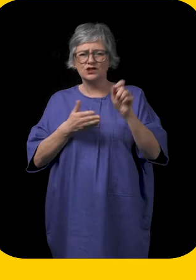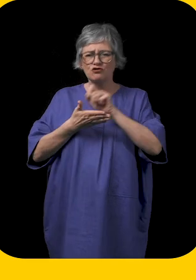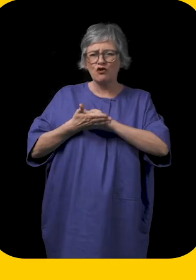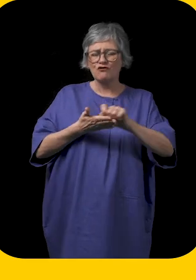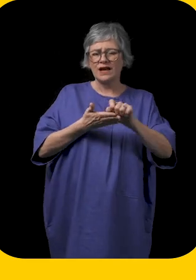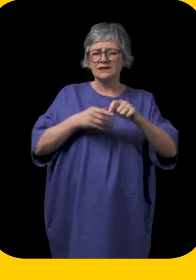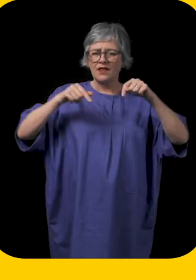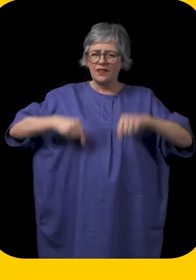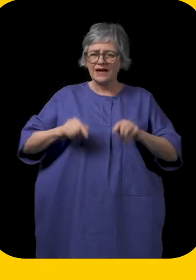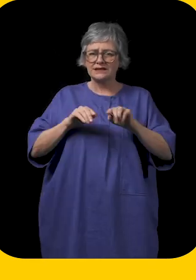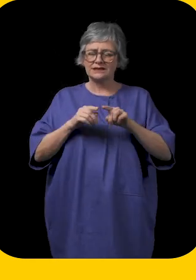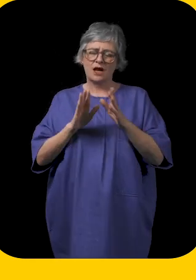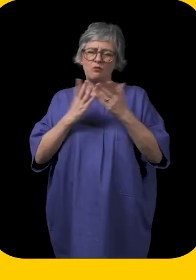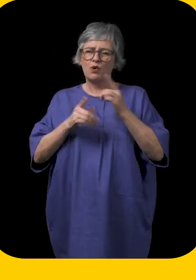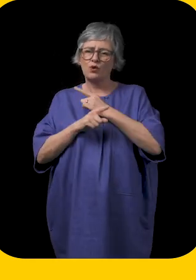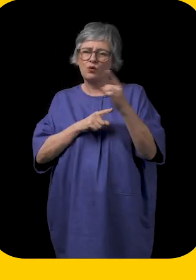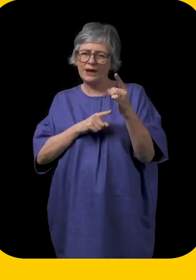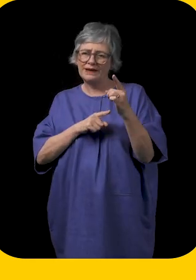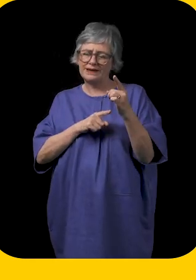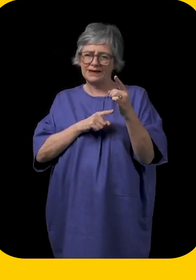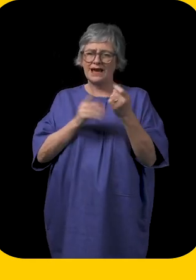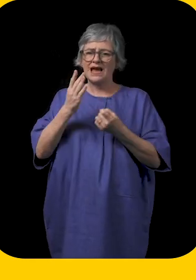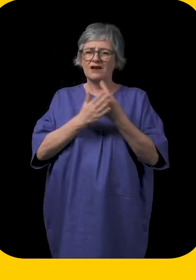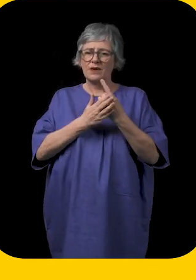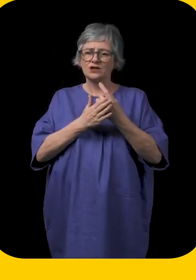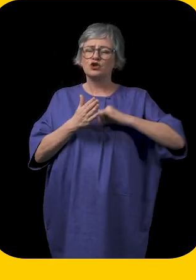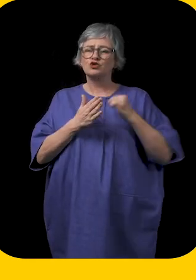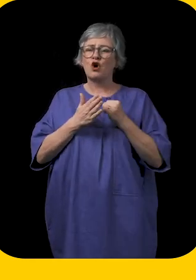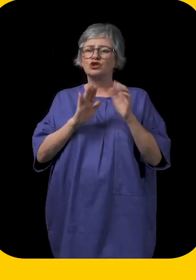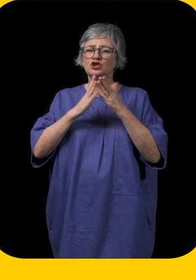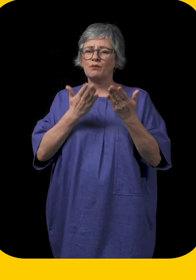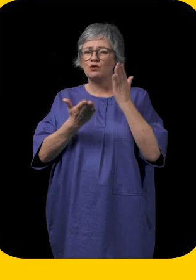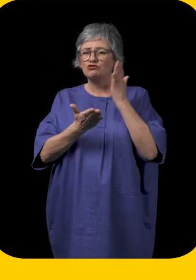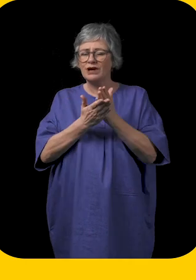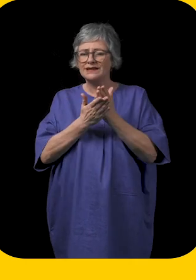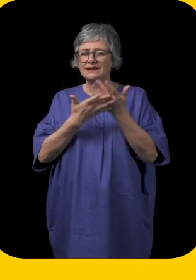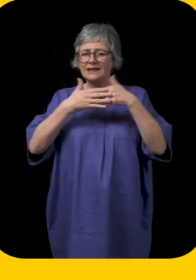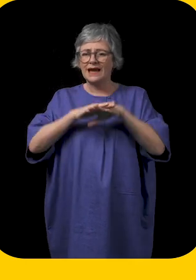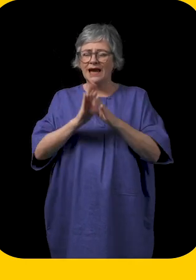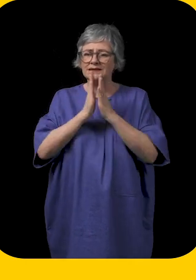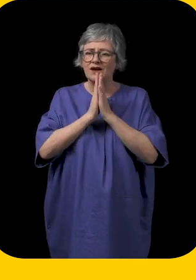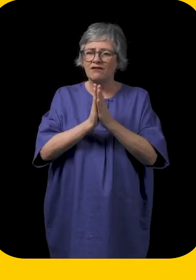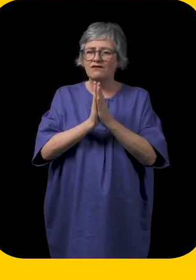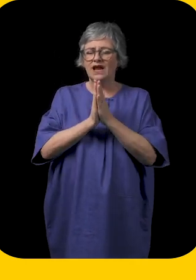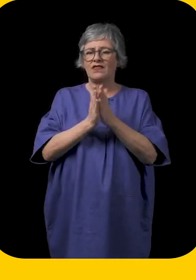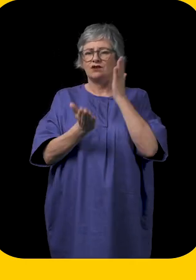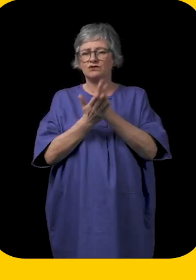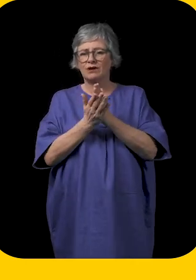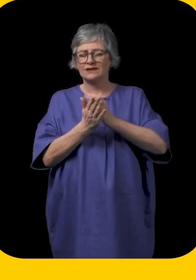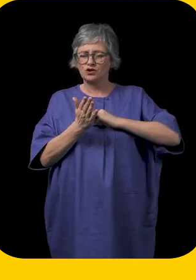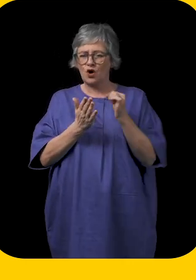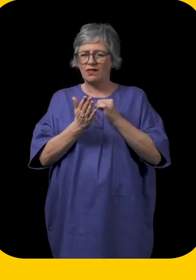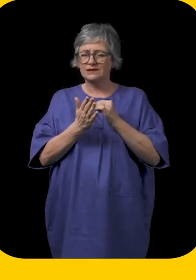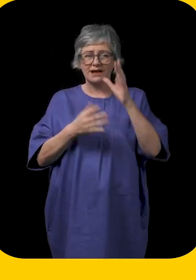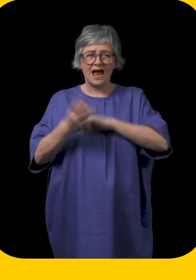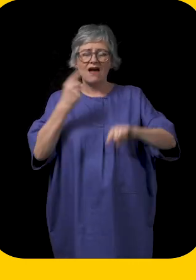your experiences and influences in your writing. So this Book Week Scotland event has been brought to you by Scottish Book Trust